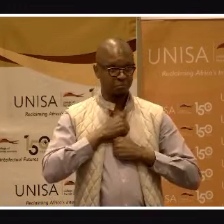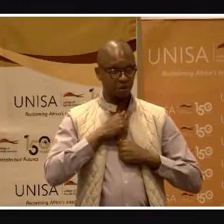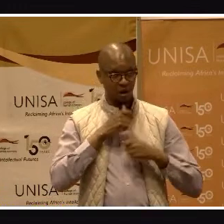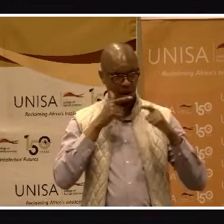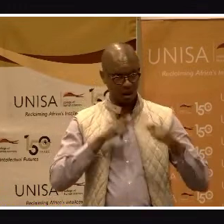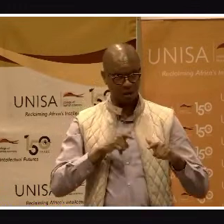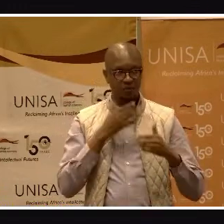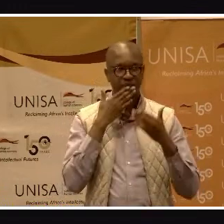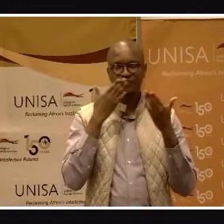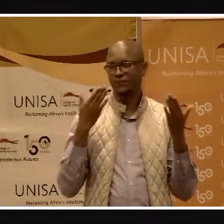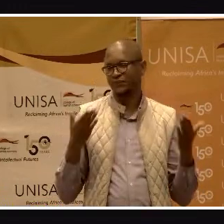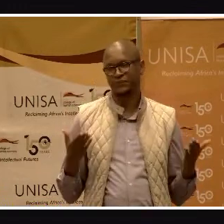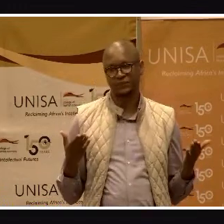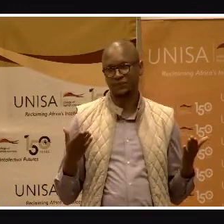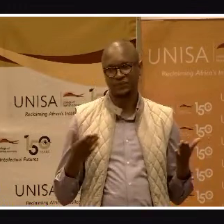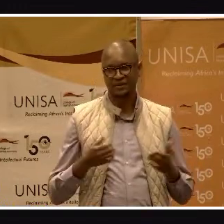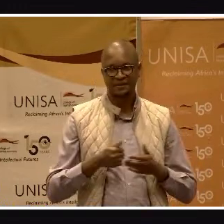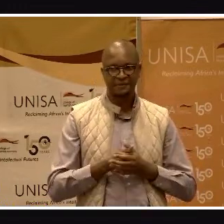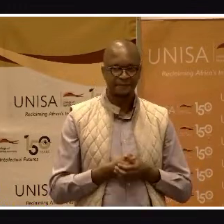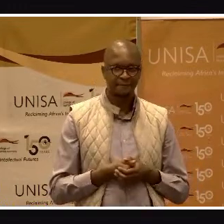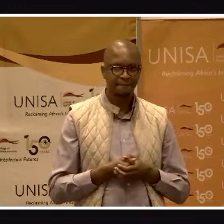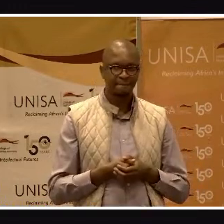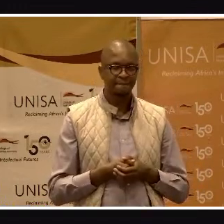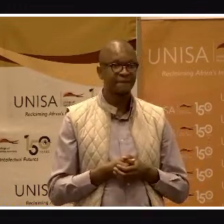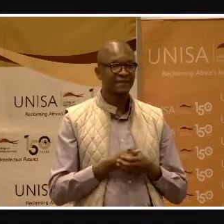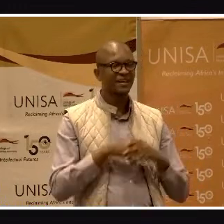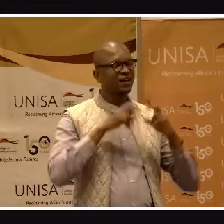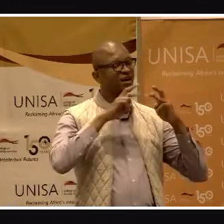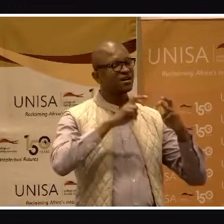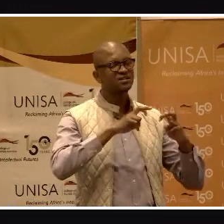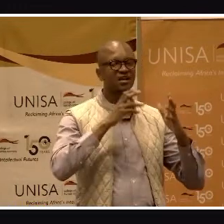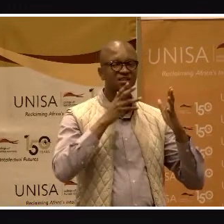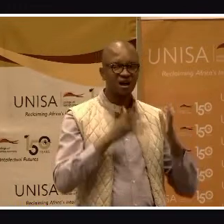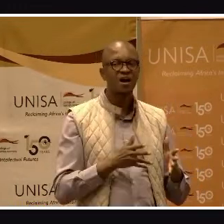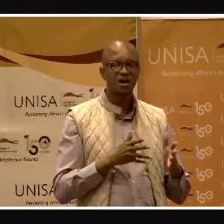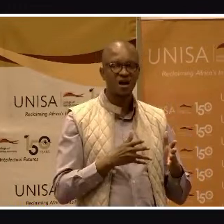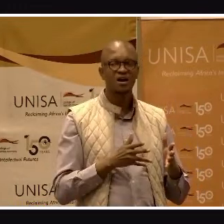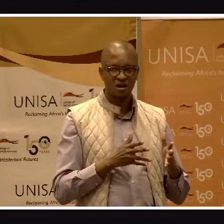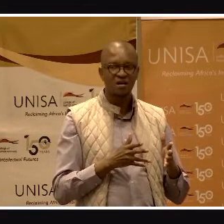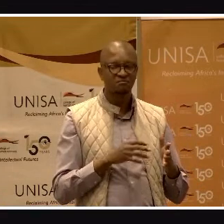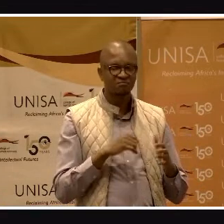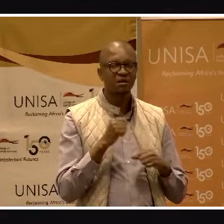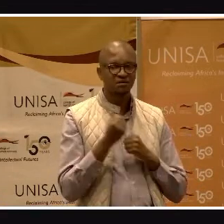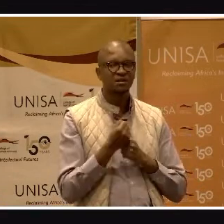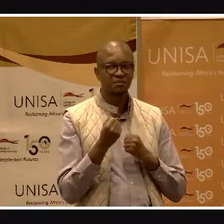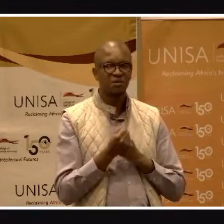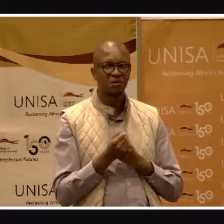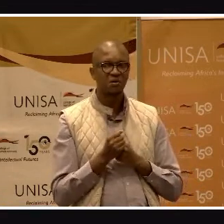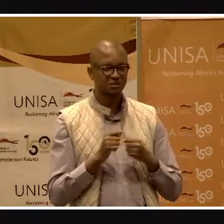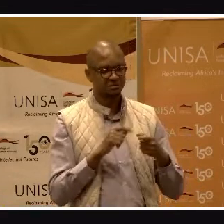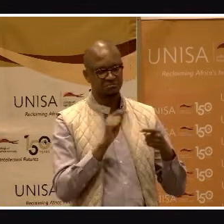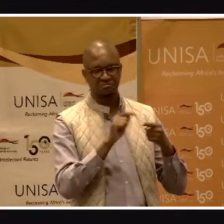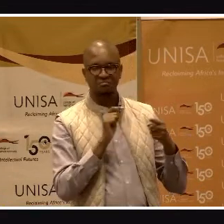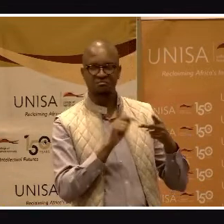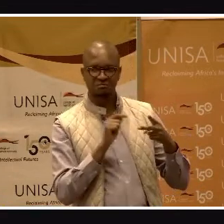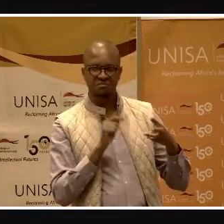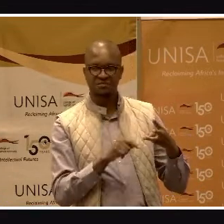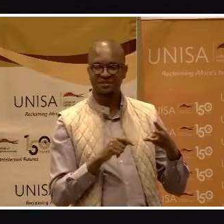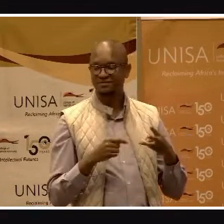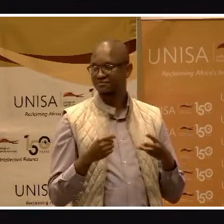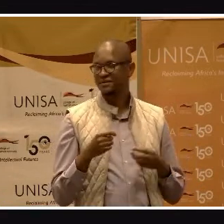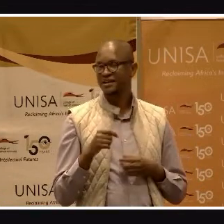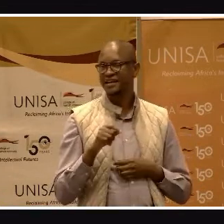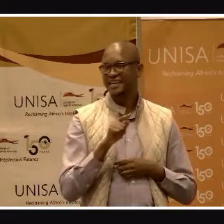reasons given by scholars as far as this development is concerned? Semblers 2003